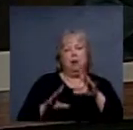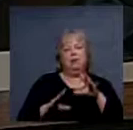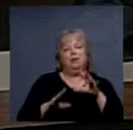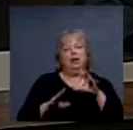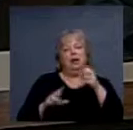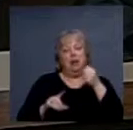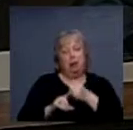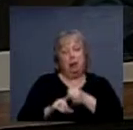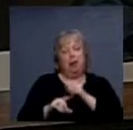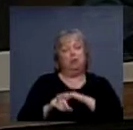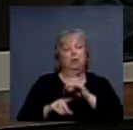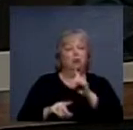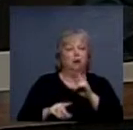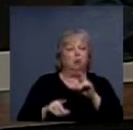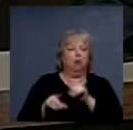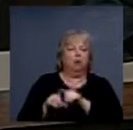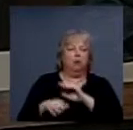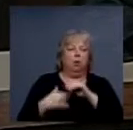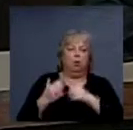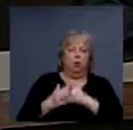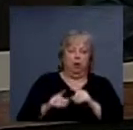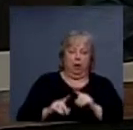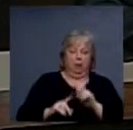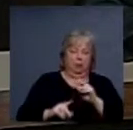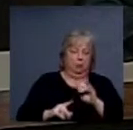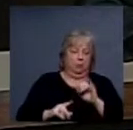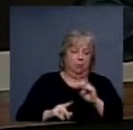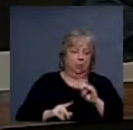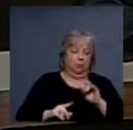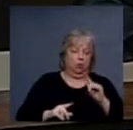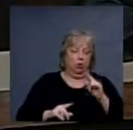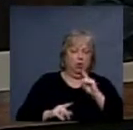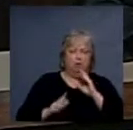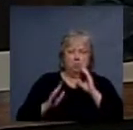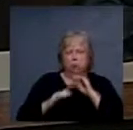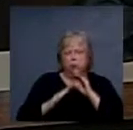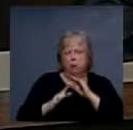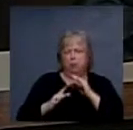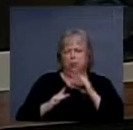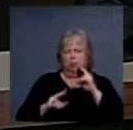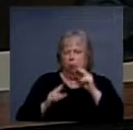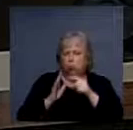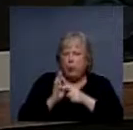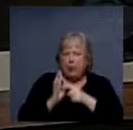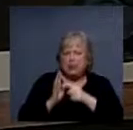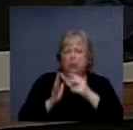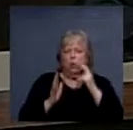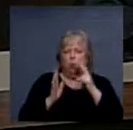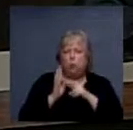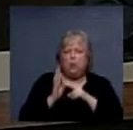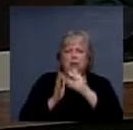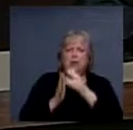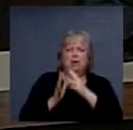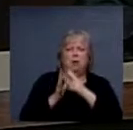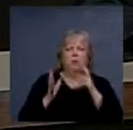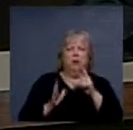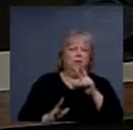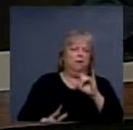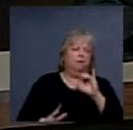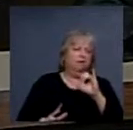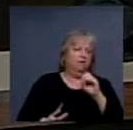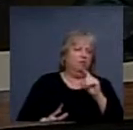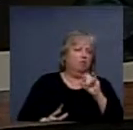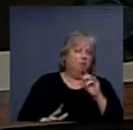Little Rock as a whole. As a minority, it is troubling to witness such violence and not demand open dialogue